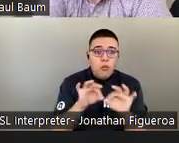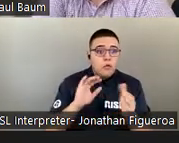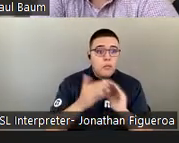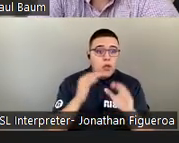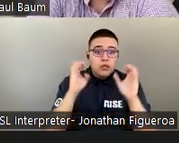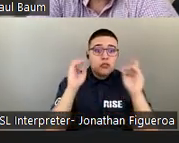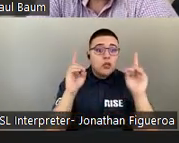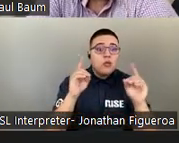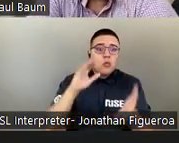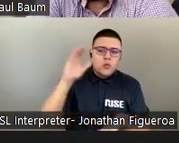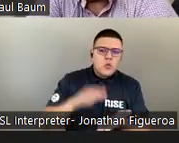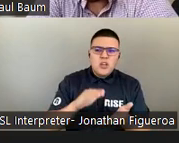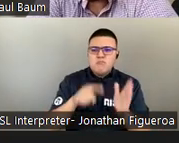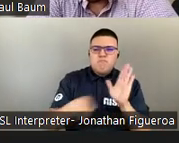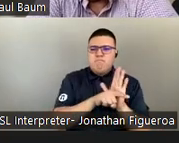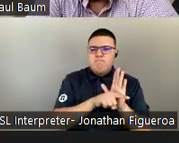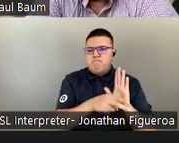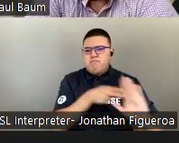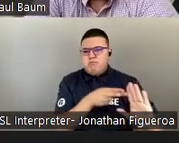community education and reducing stigma.